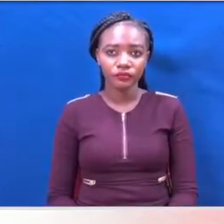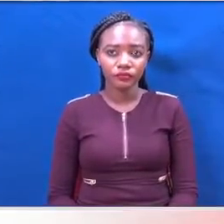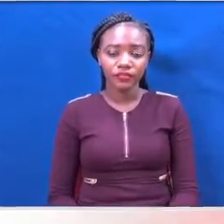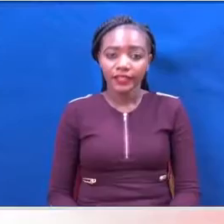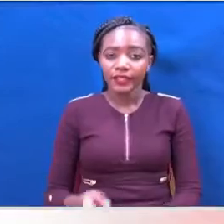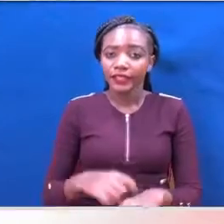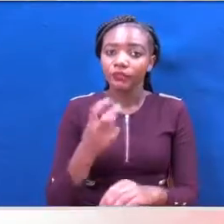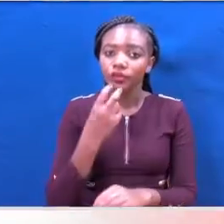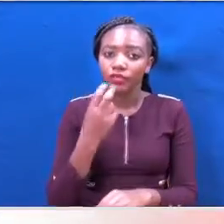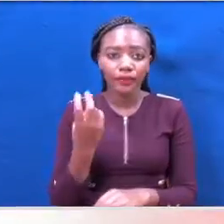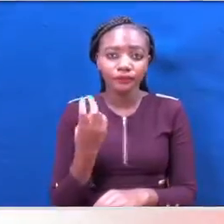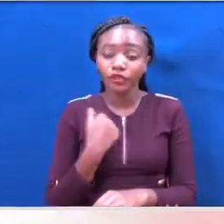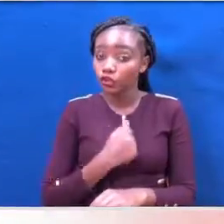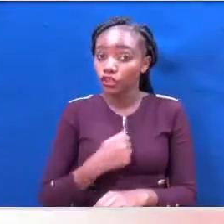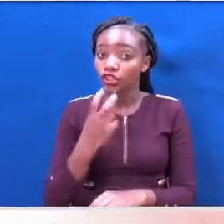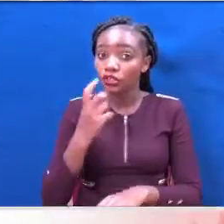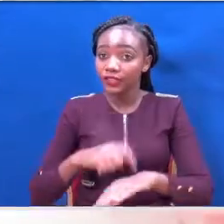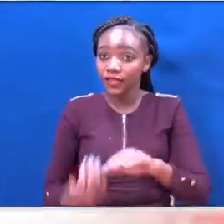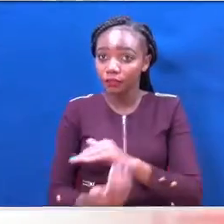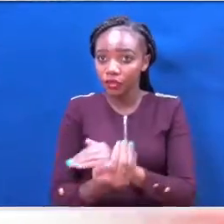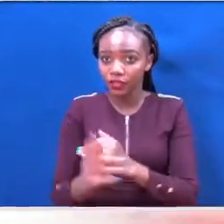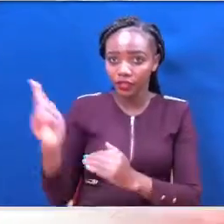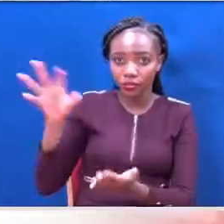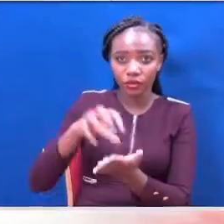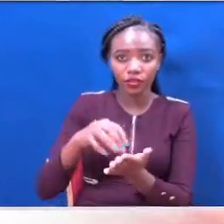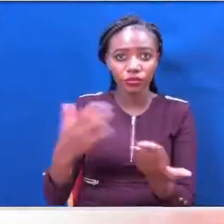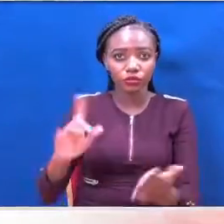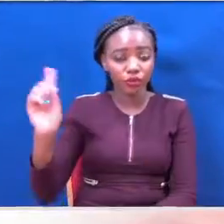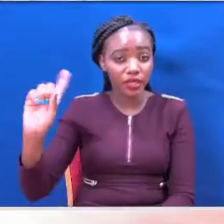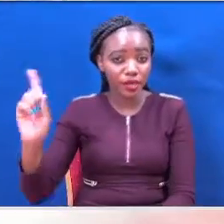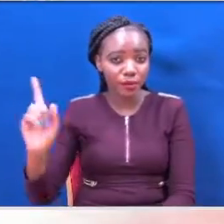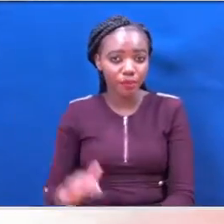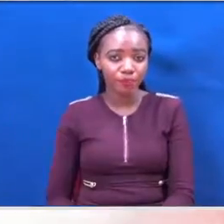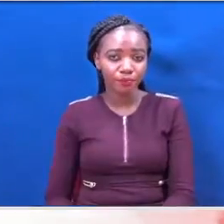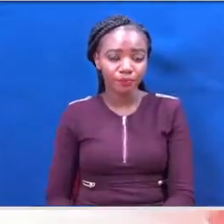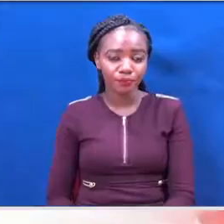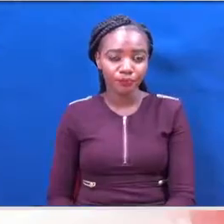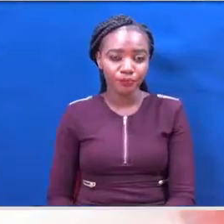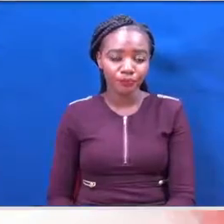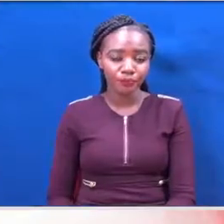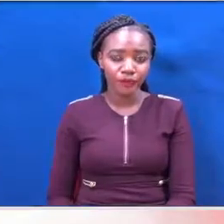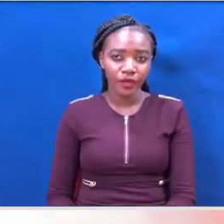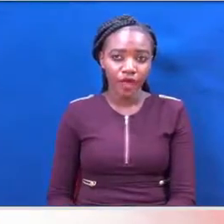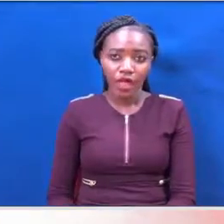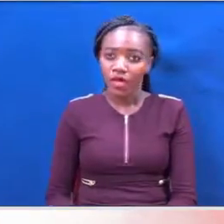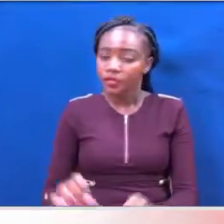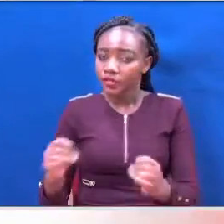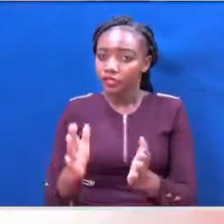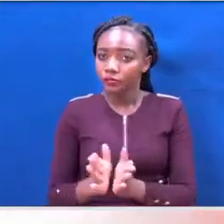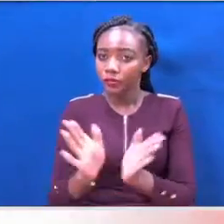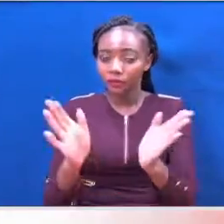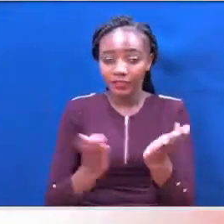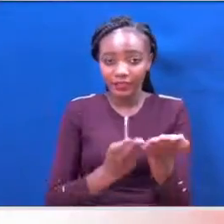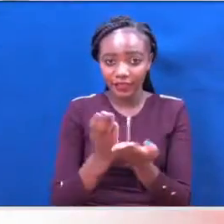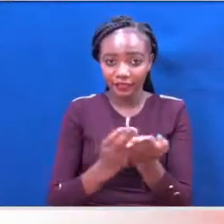Tuesday morning, and these were the scenes at the Green Park Terminus in Nairobi. The new public service vehicles